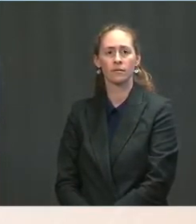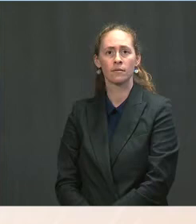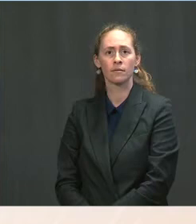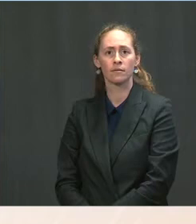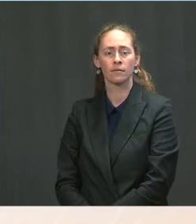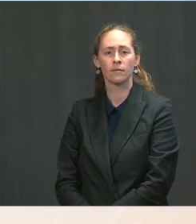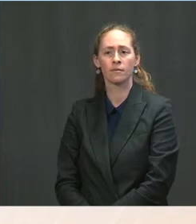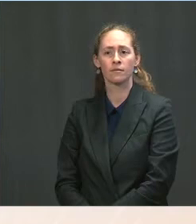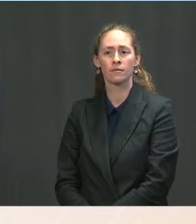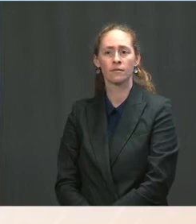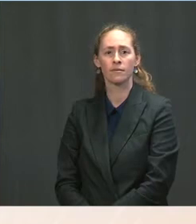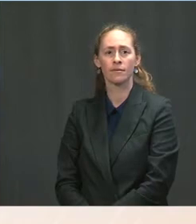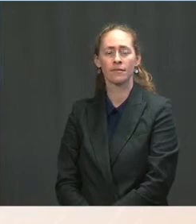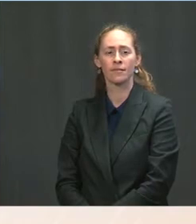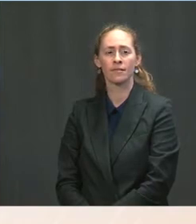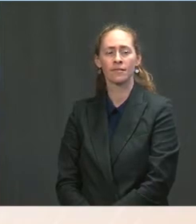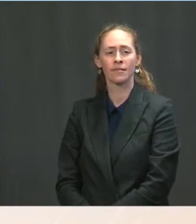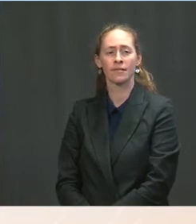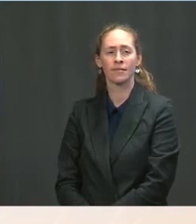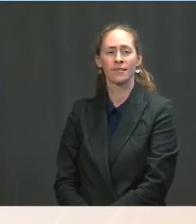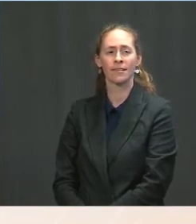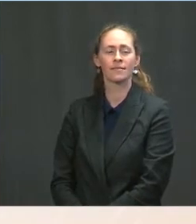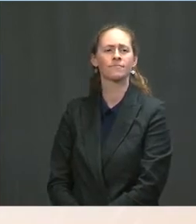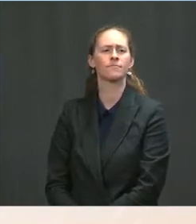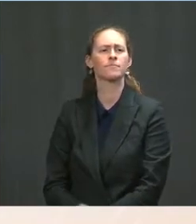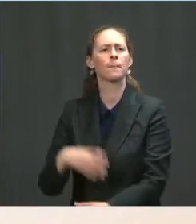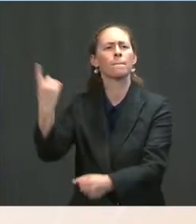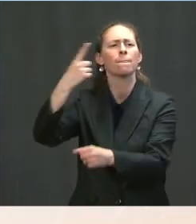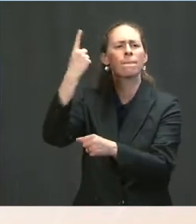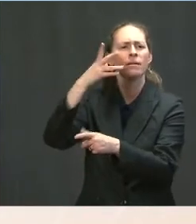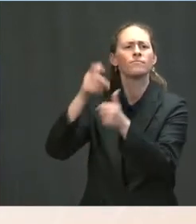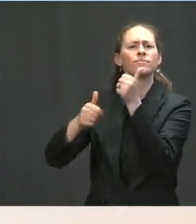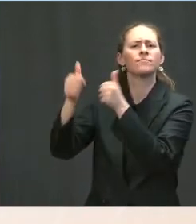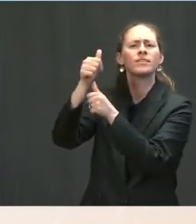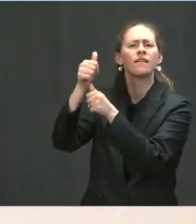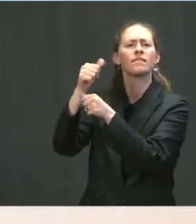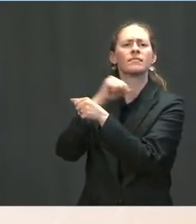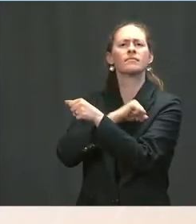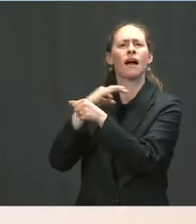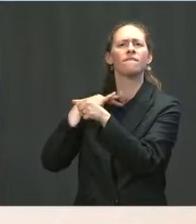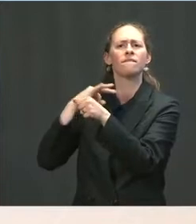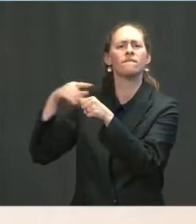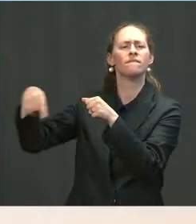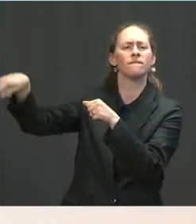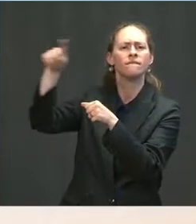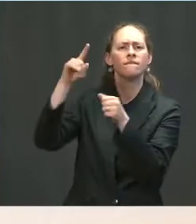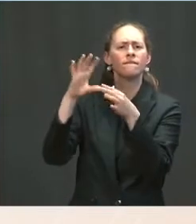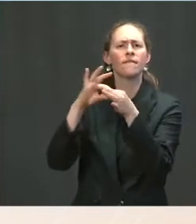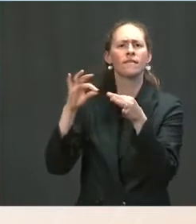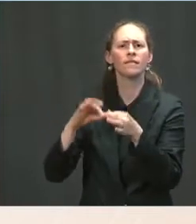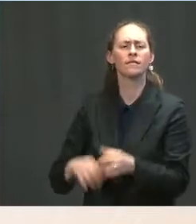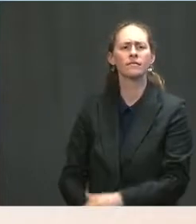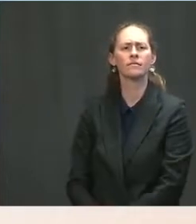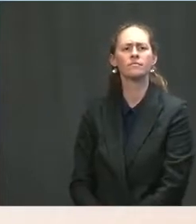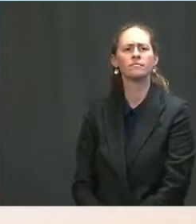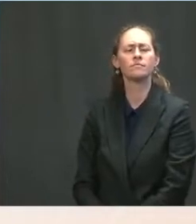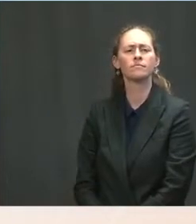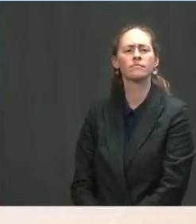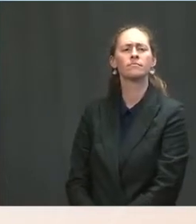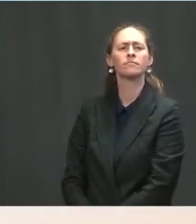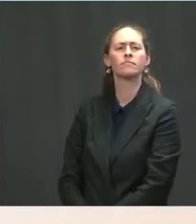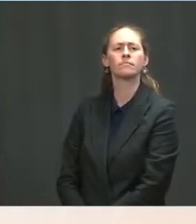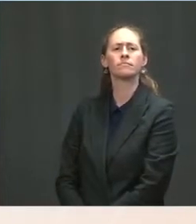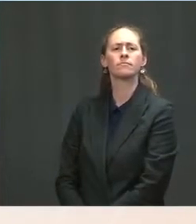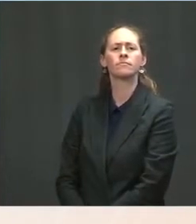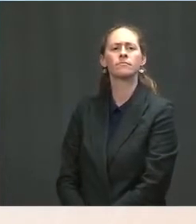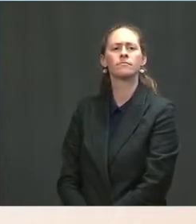In April, the chief of staff told Playbook that the education department was reviewing whether the president could forgive student debt, and